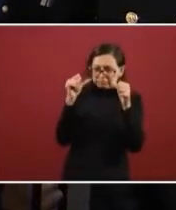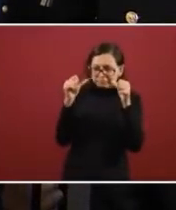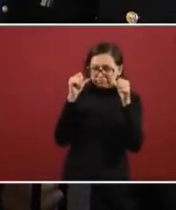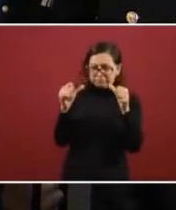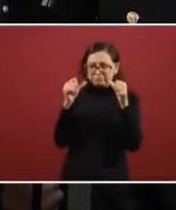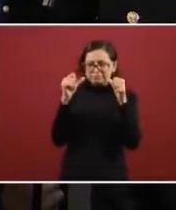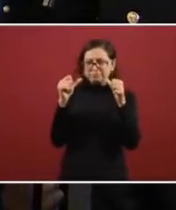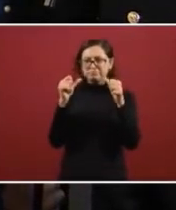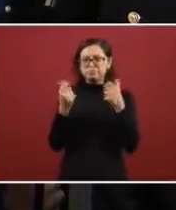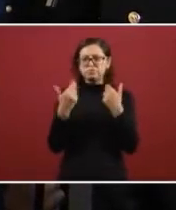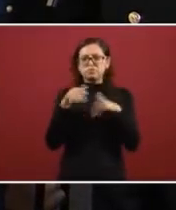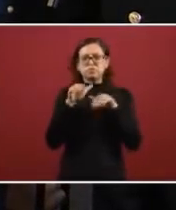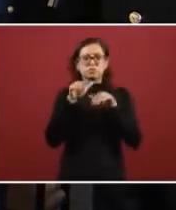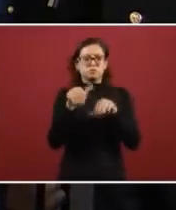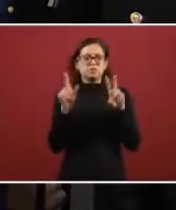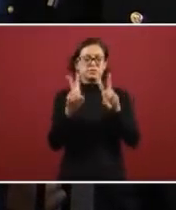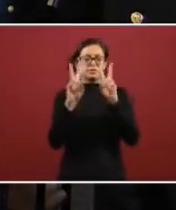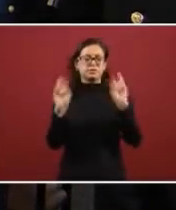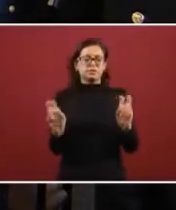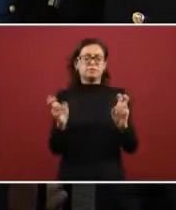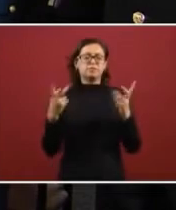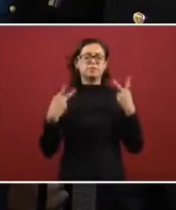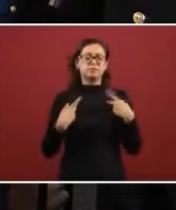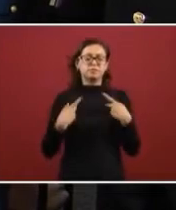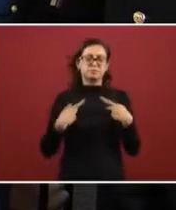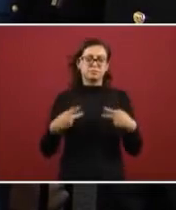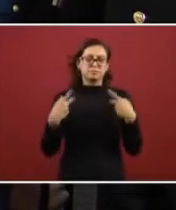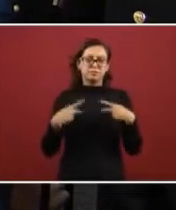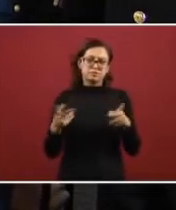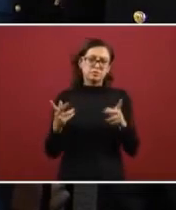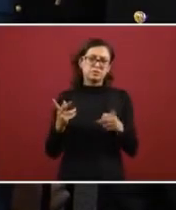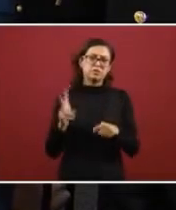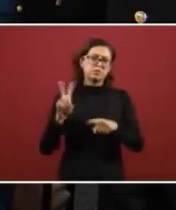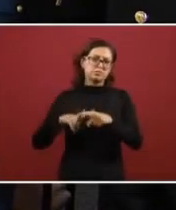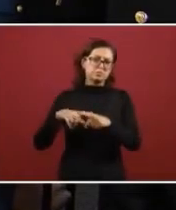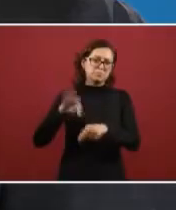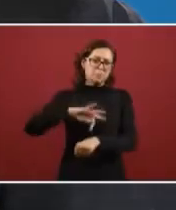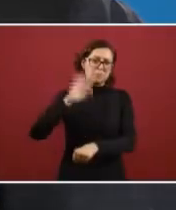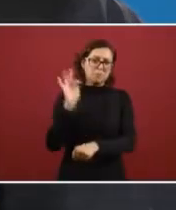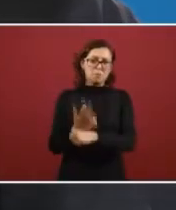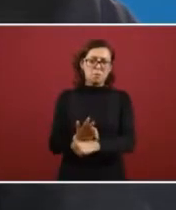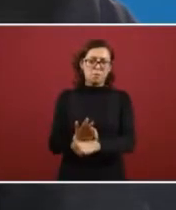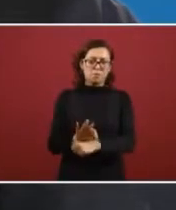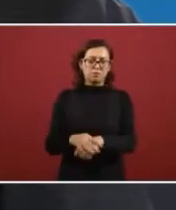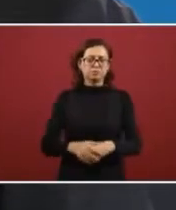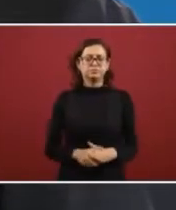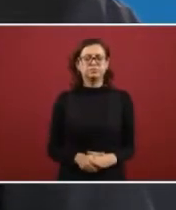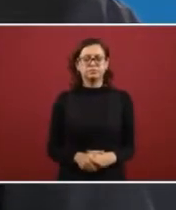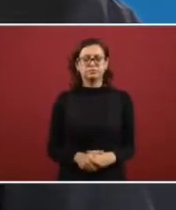to this important material, which is for civil protection.